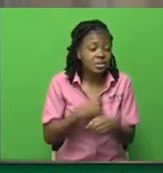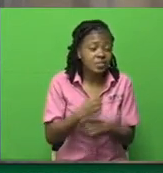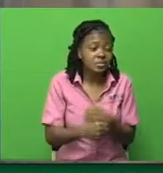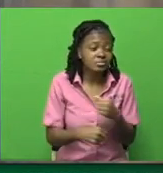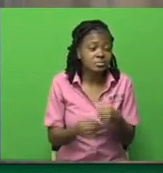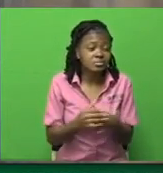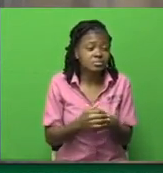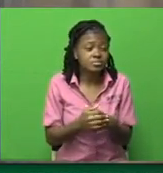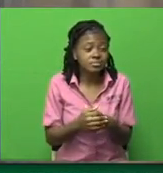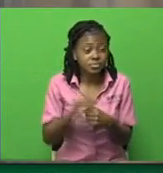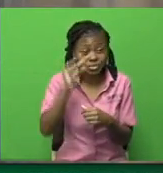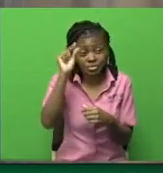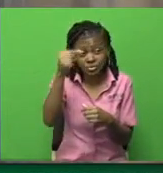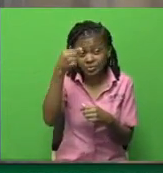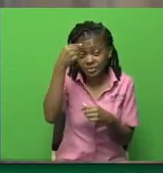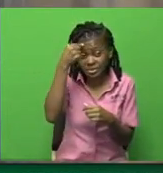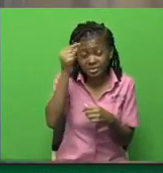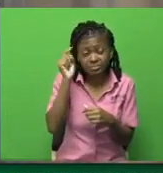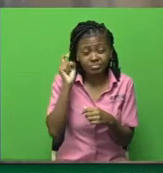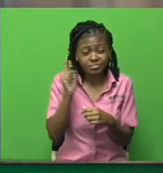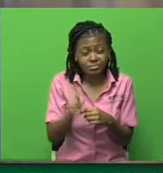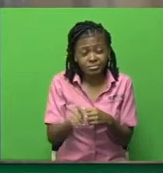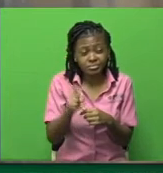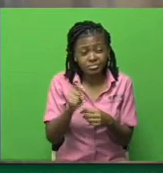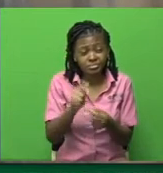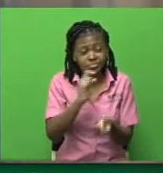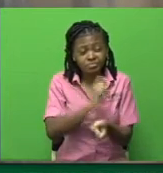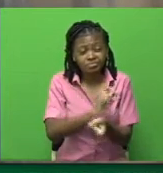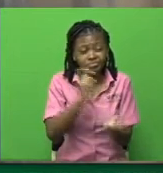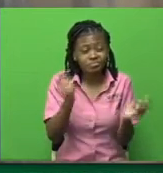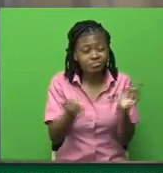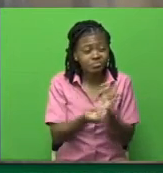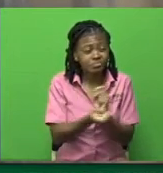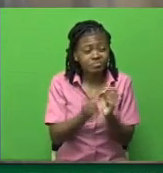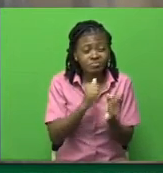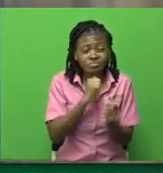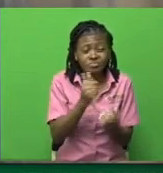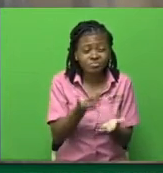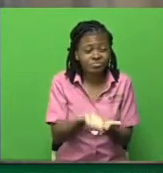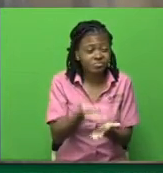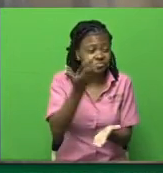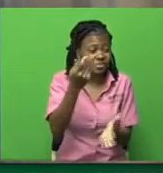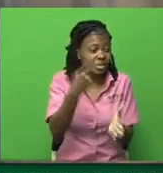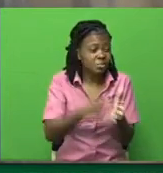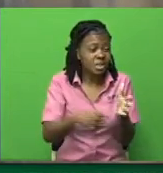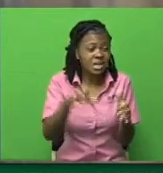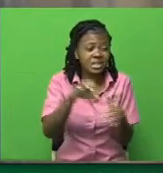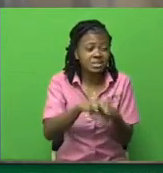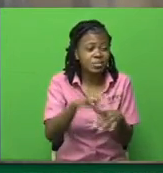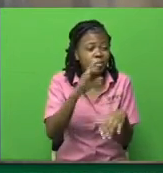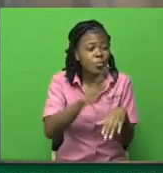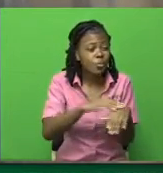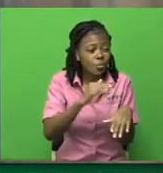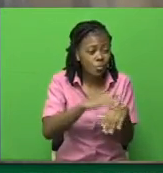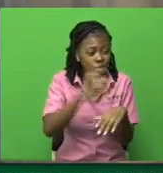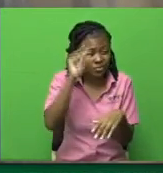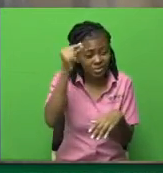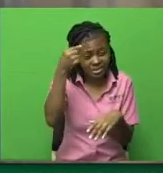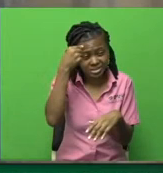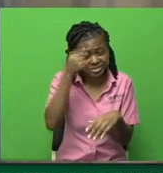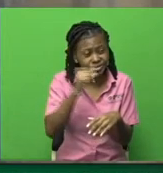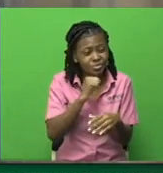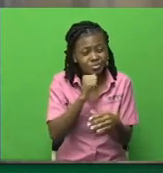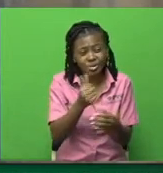the government must reverse this measure with immediate effect we call on the government a reverse this proof fuel price